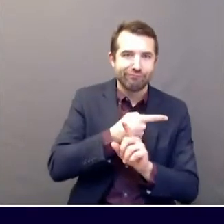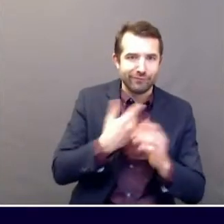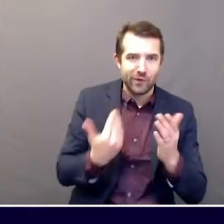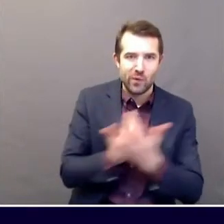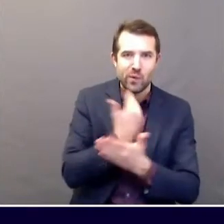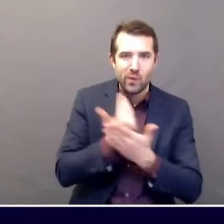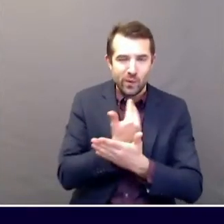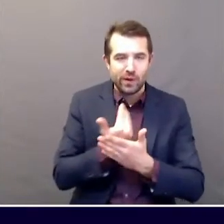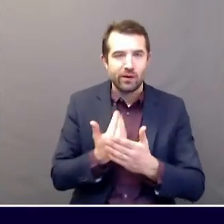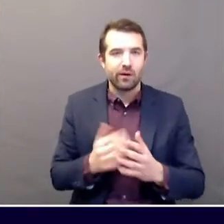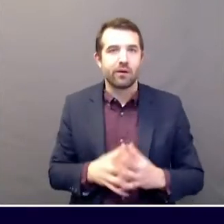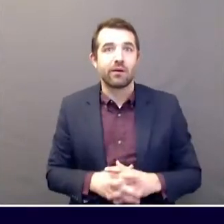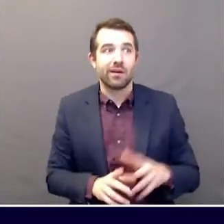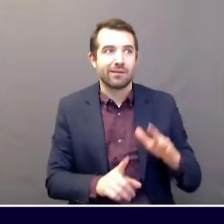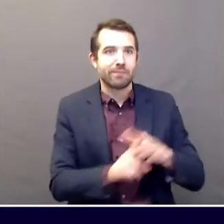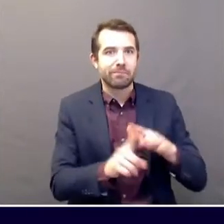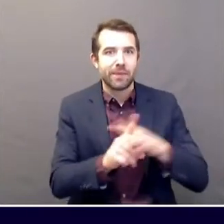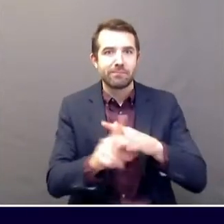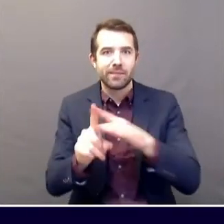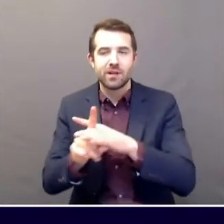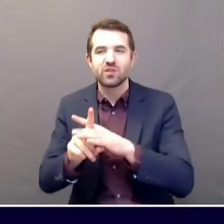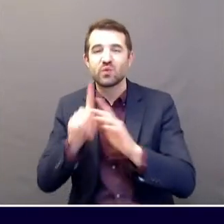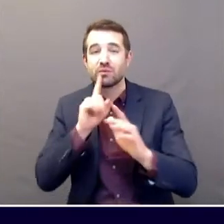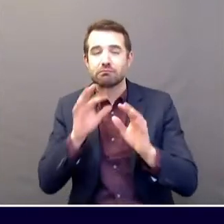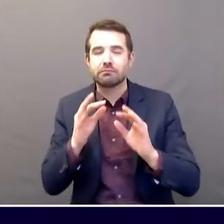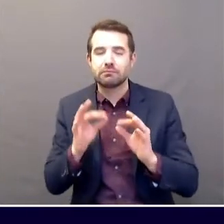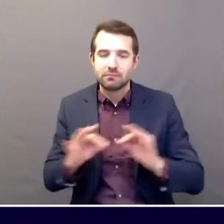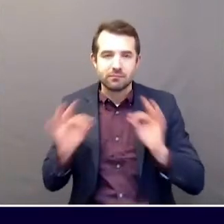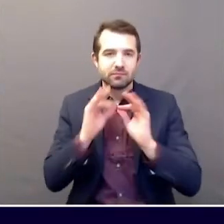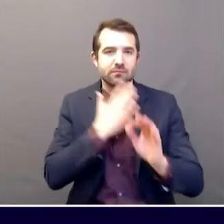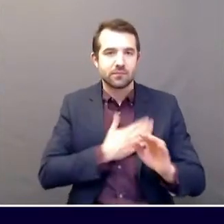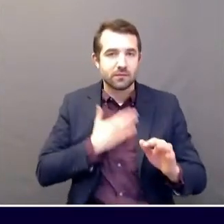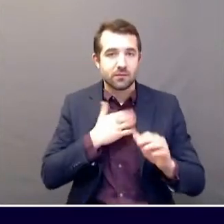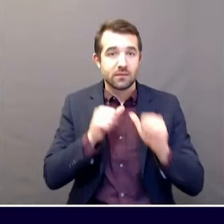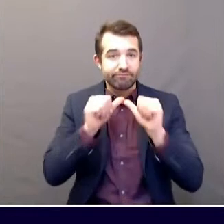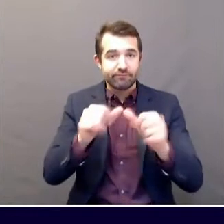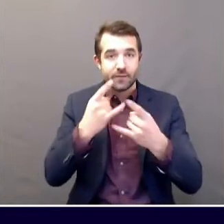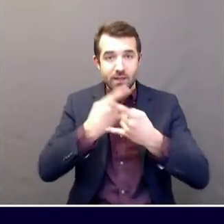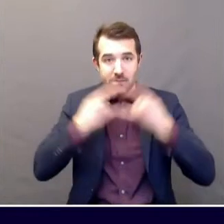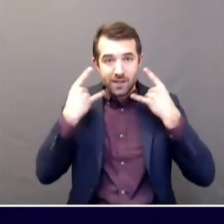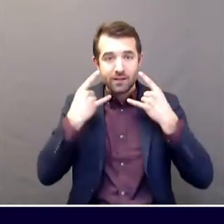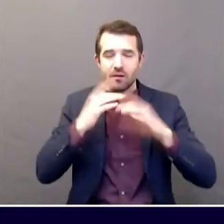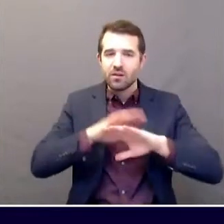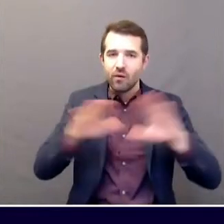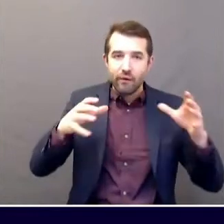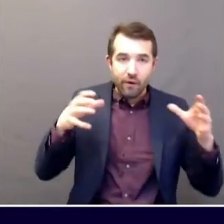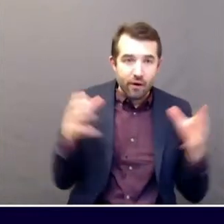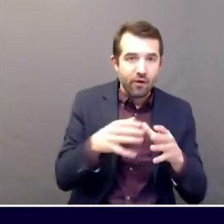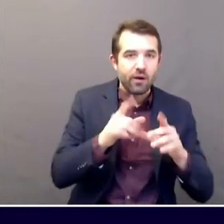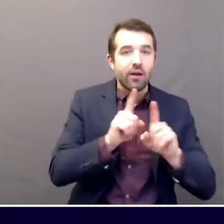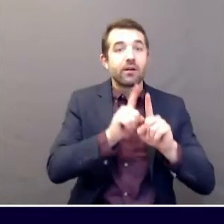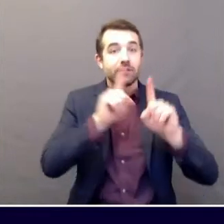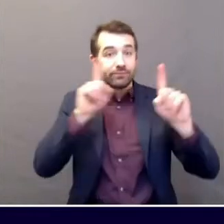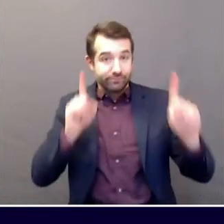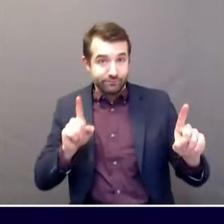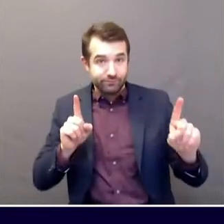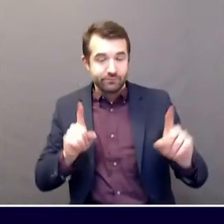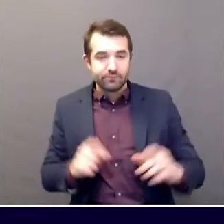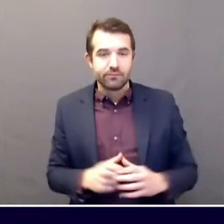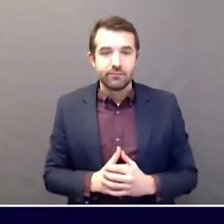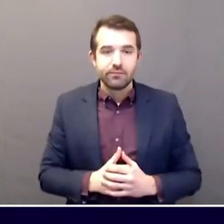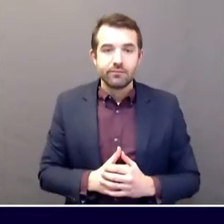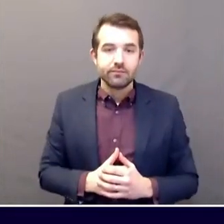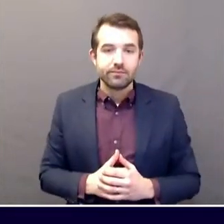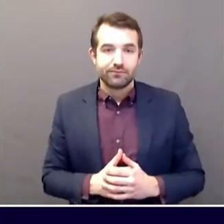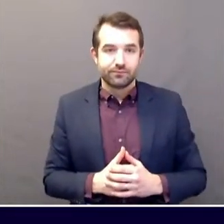coverings on, avoiding crowds, maintaining physical distance. Okay, thank you. And my second question has to do